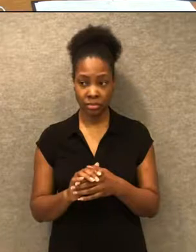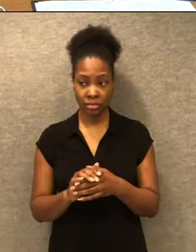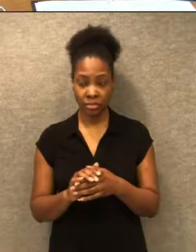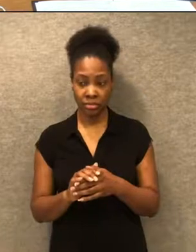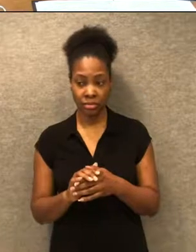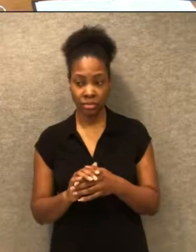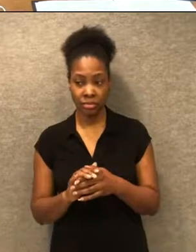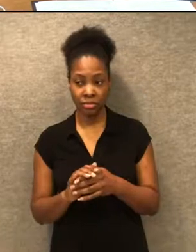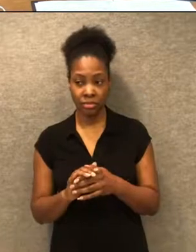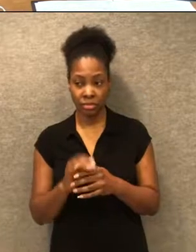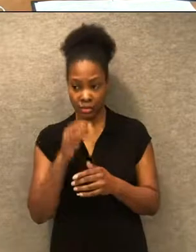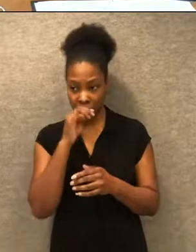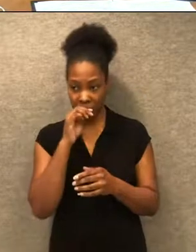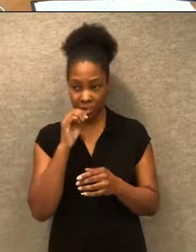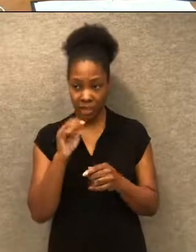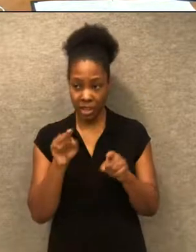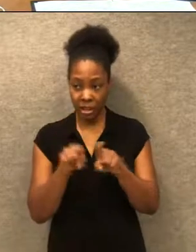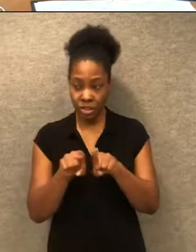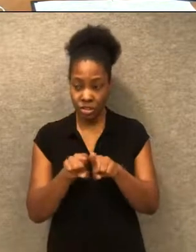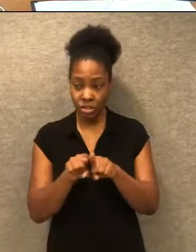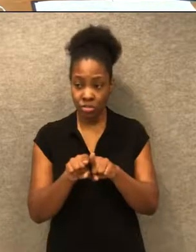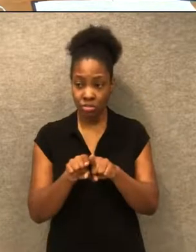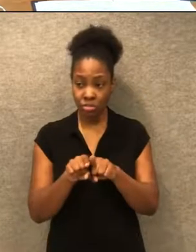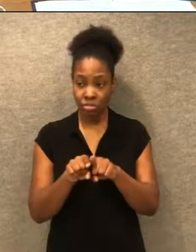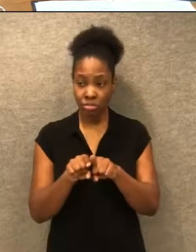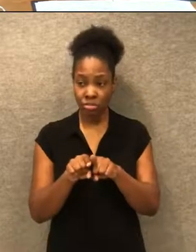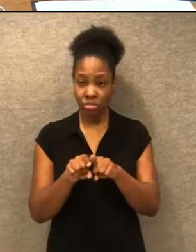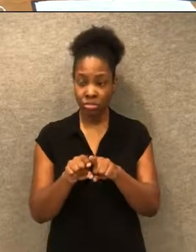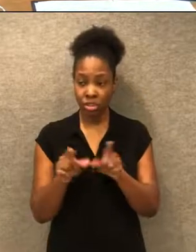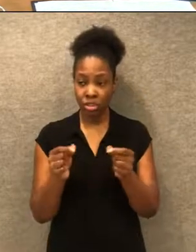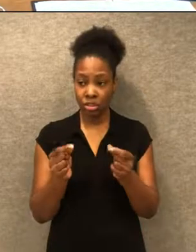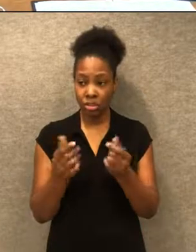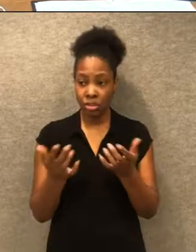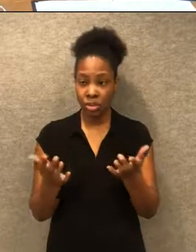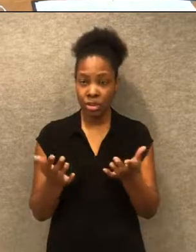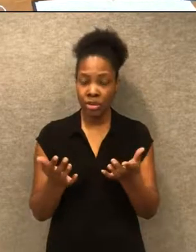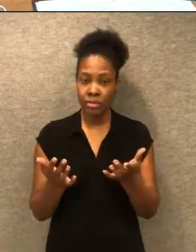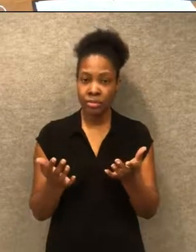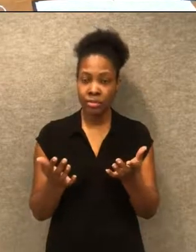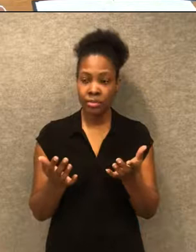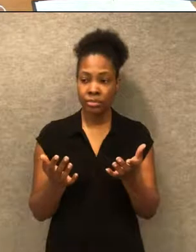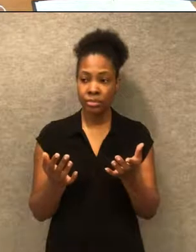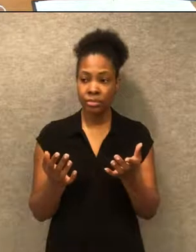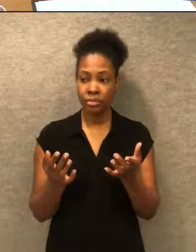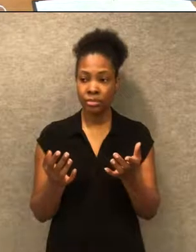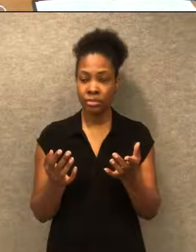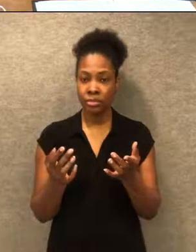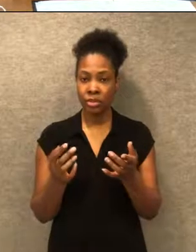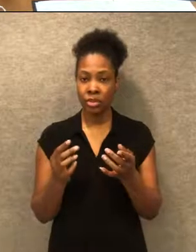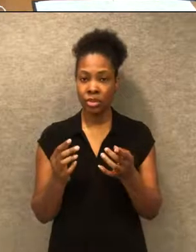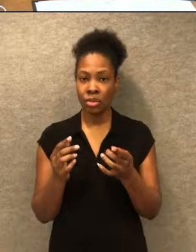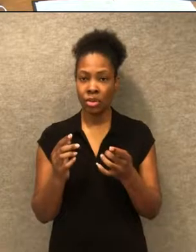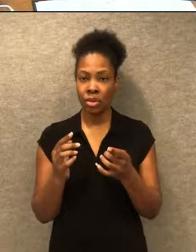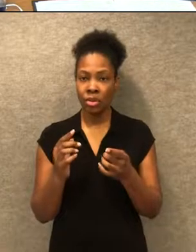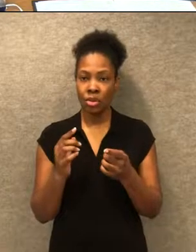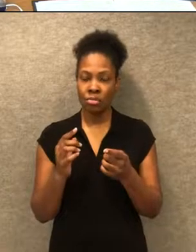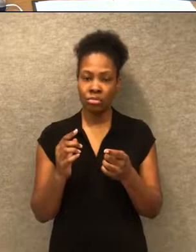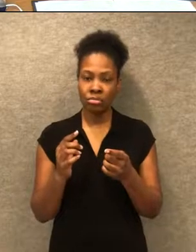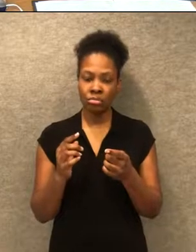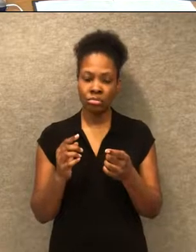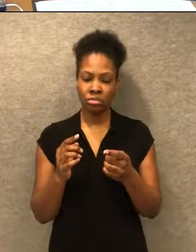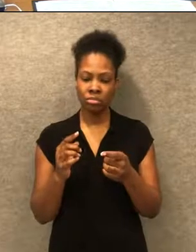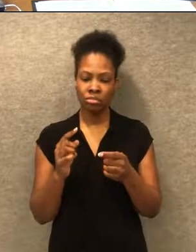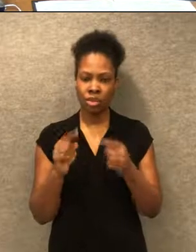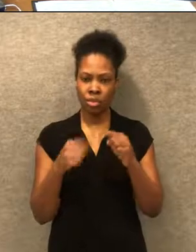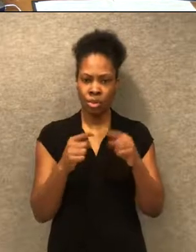And Ms. Jackson, what you can do? The other thing that you can do is when we click over, just press zero again and leave it on